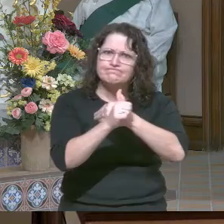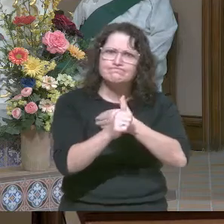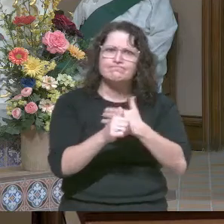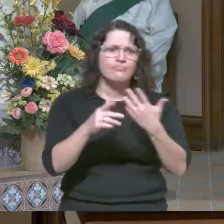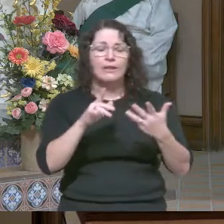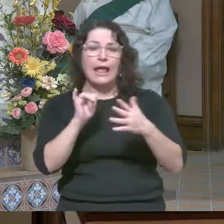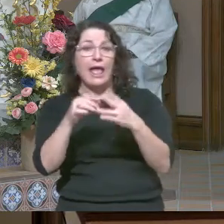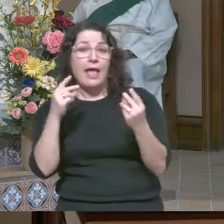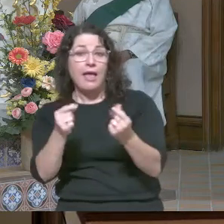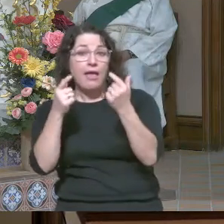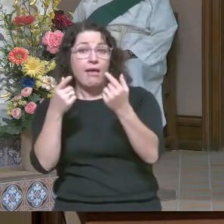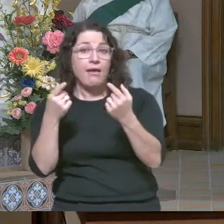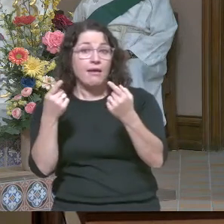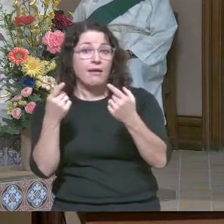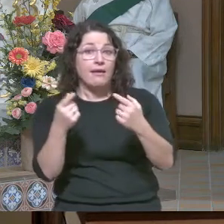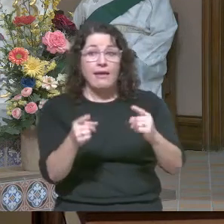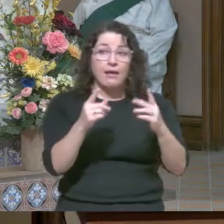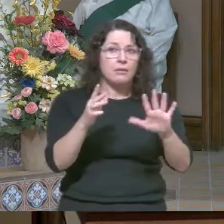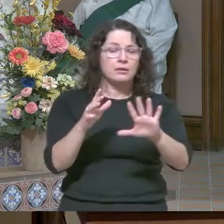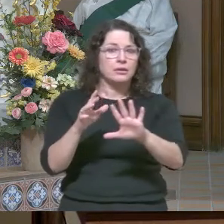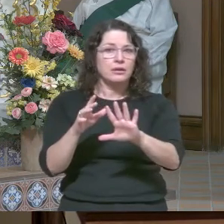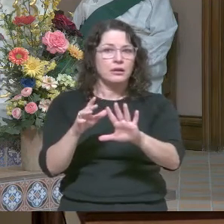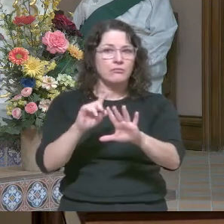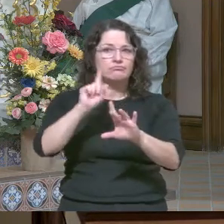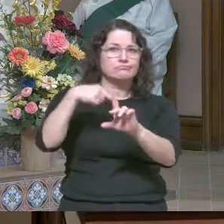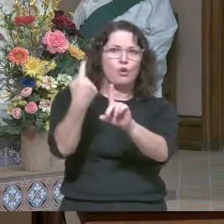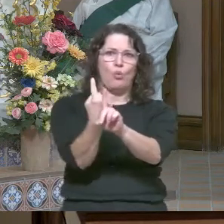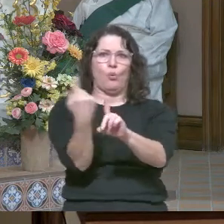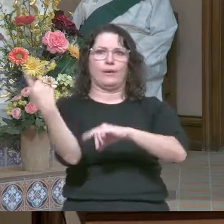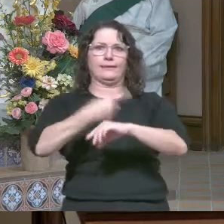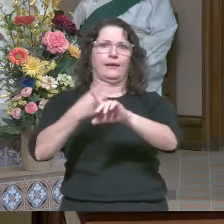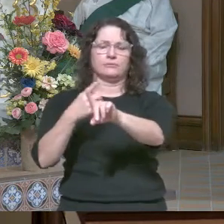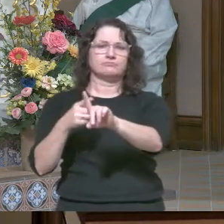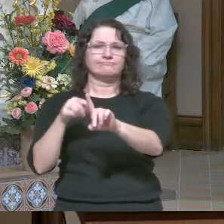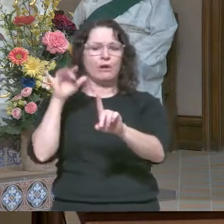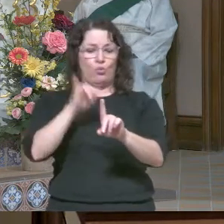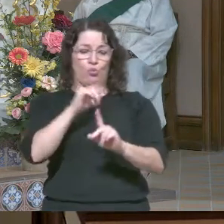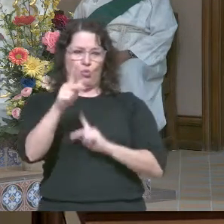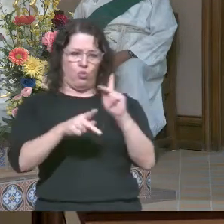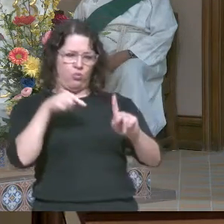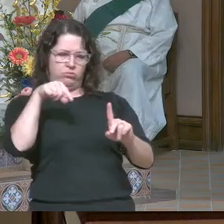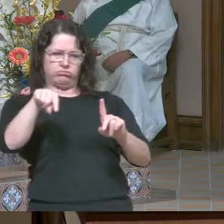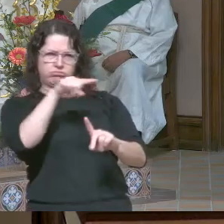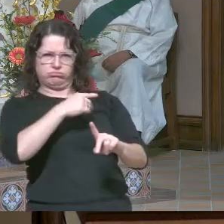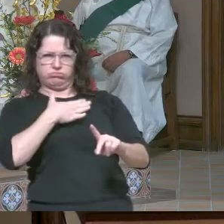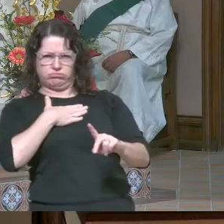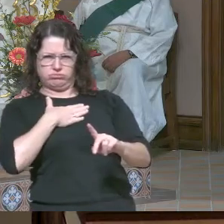spontaneously. But I think for those people who did that, I don't think that